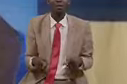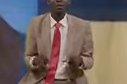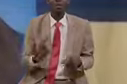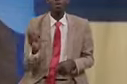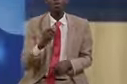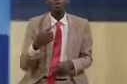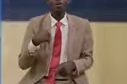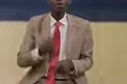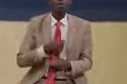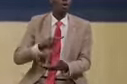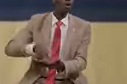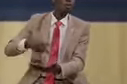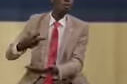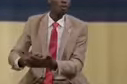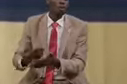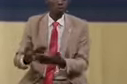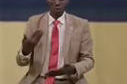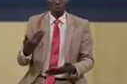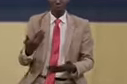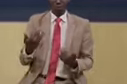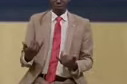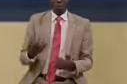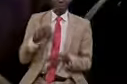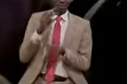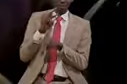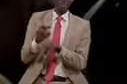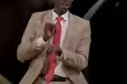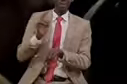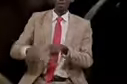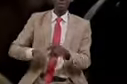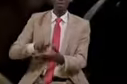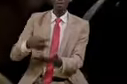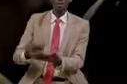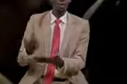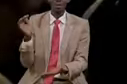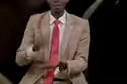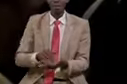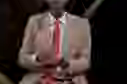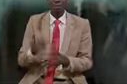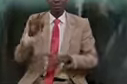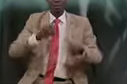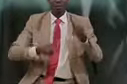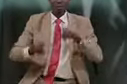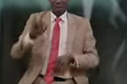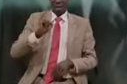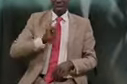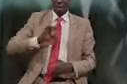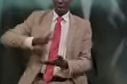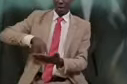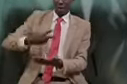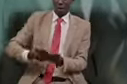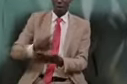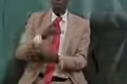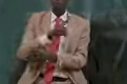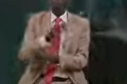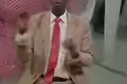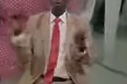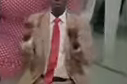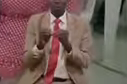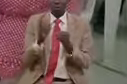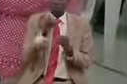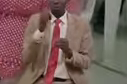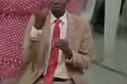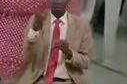before, now I fall no more. You, I fall no more. Say it for yourself.